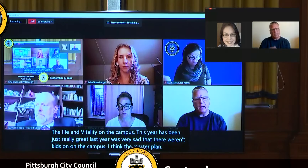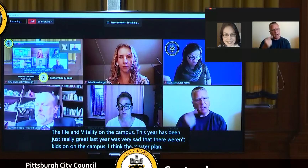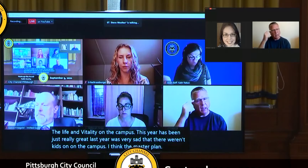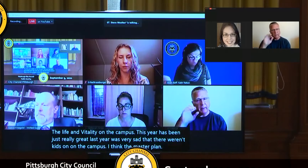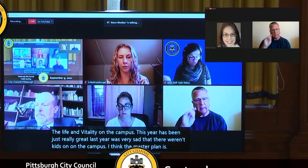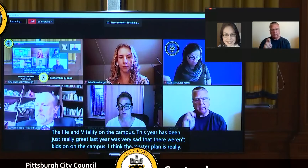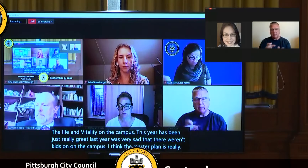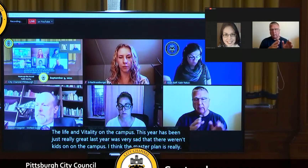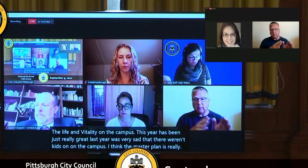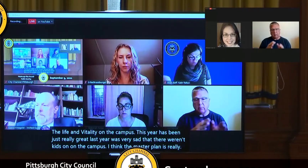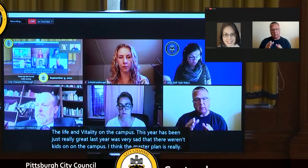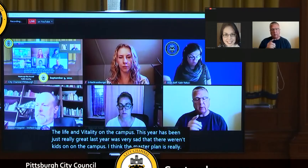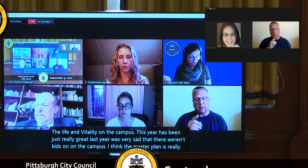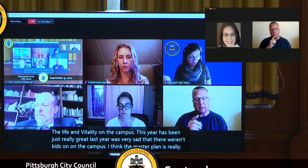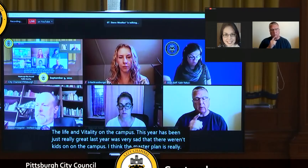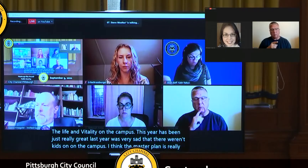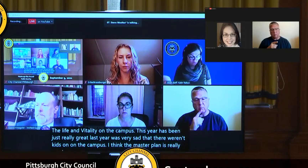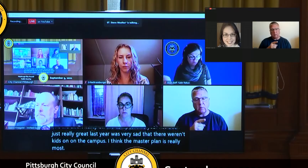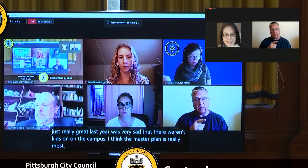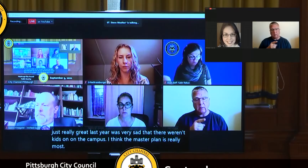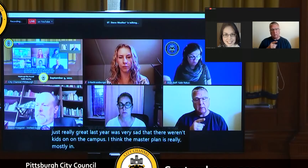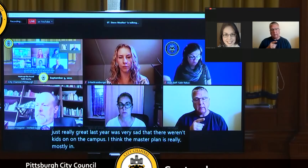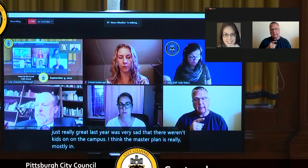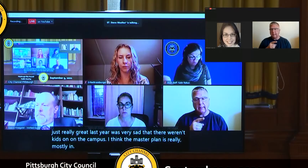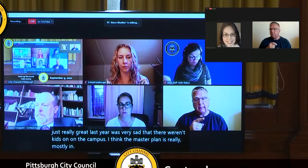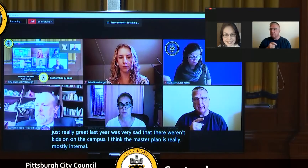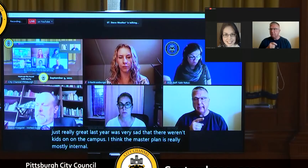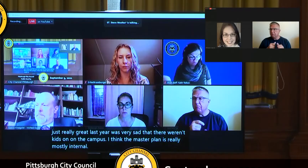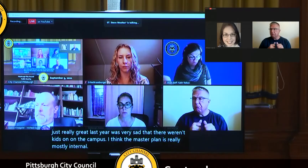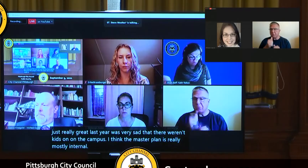really mostly internally